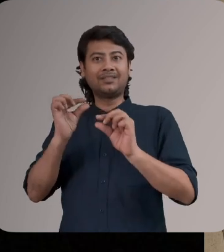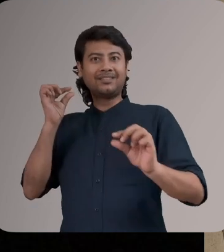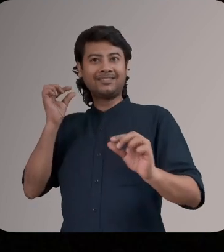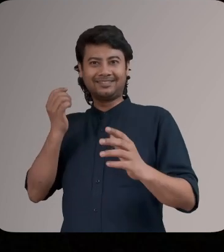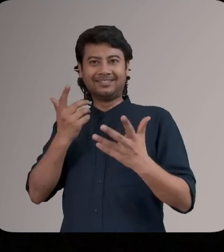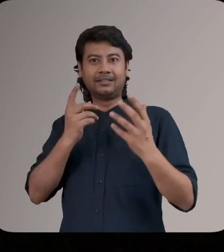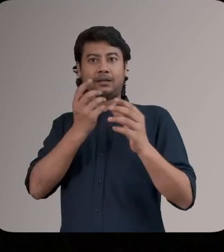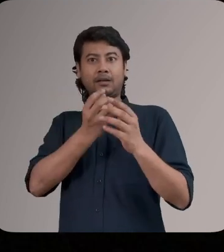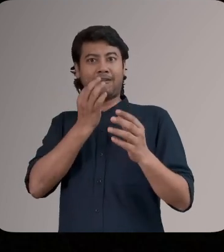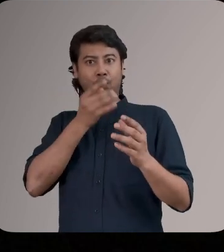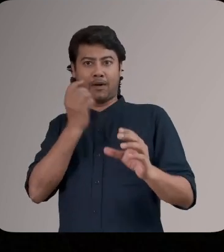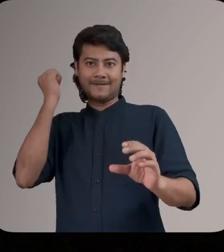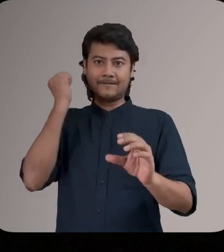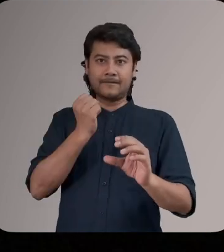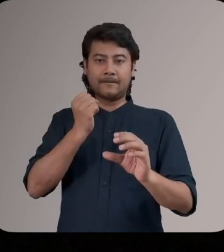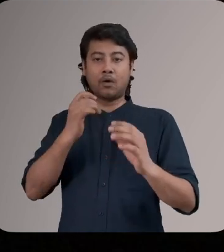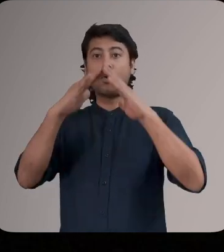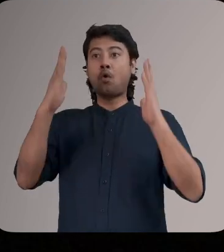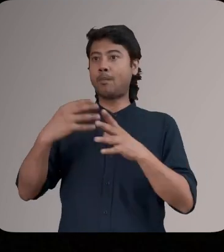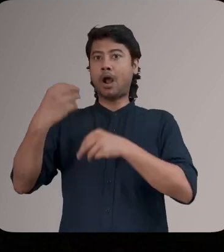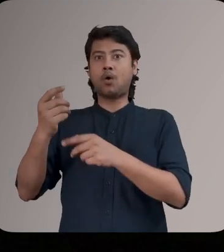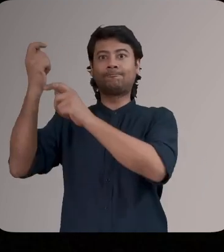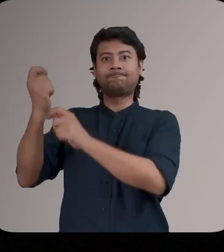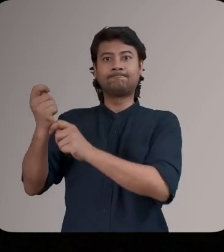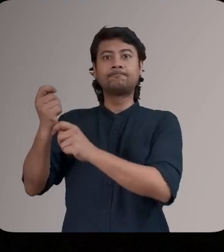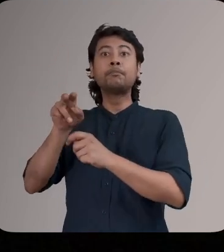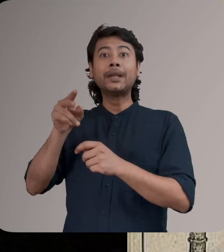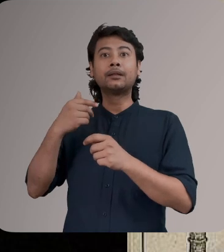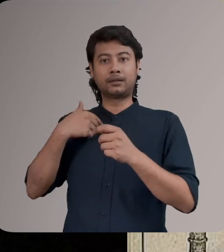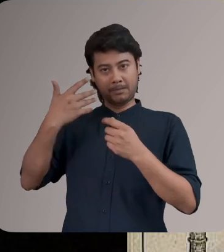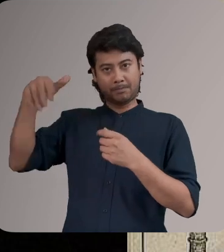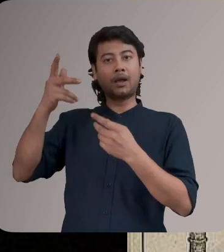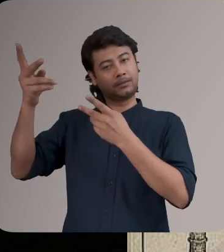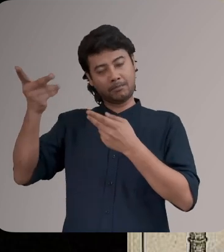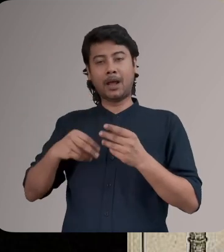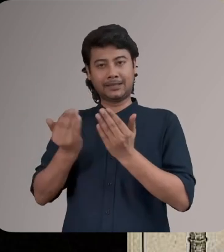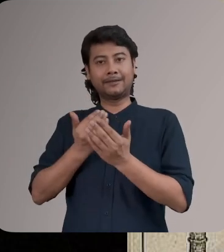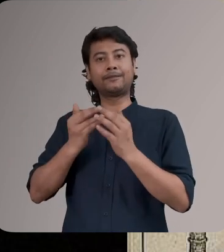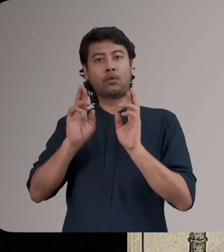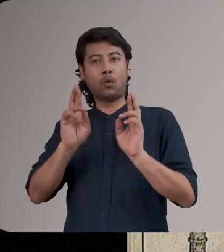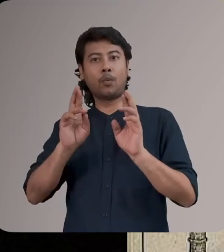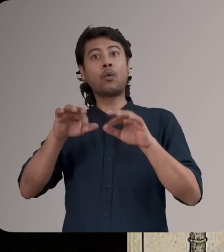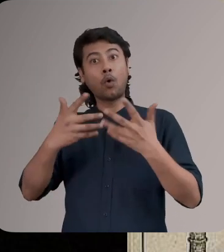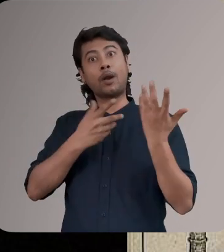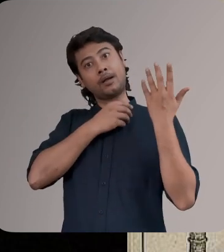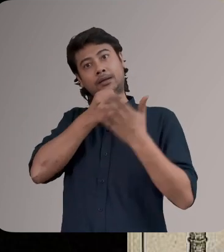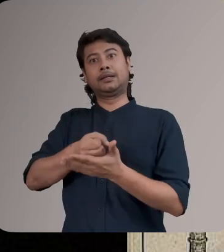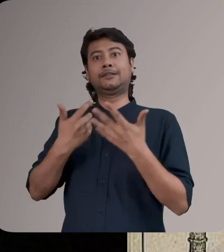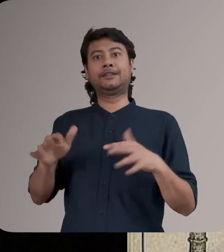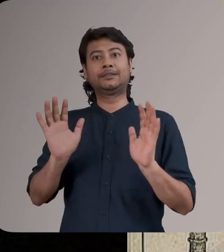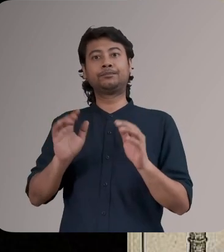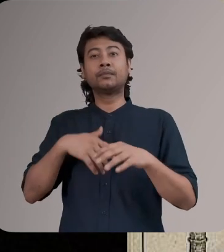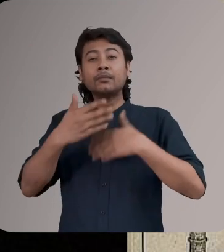to indicate their safe return and convey to everyone that the man of the house was back. The pineapple was soon associated with